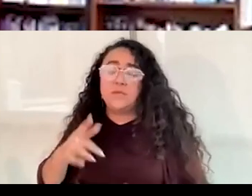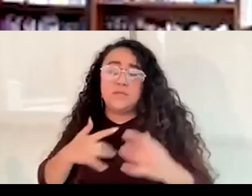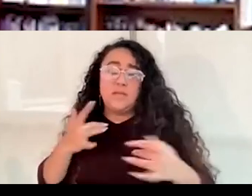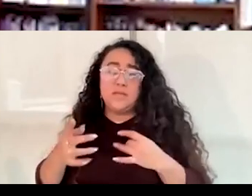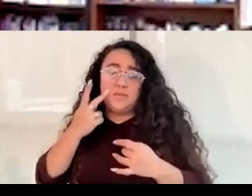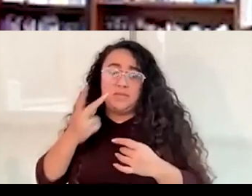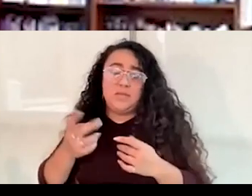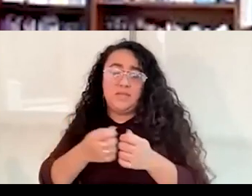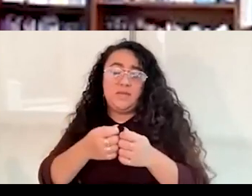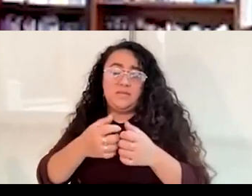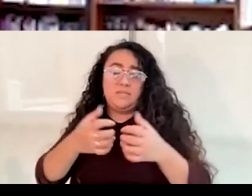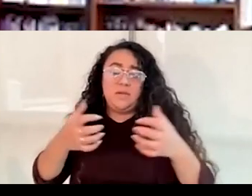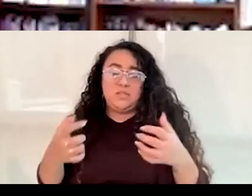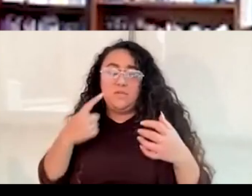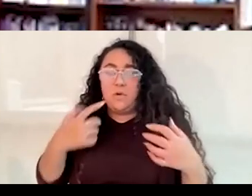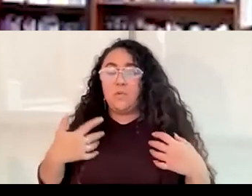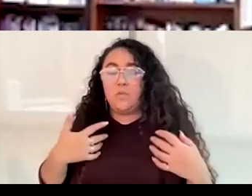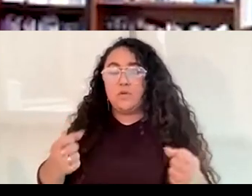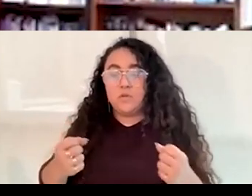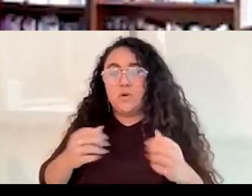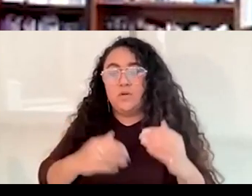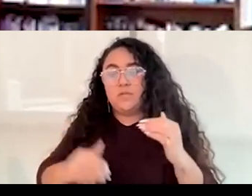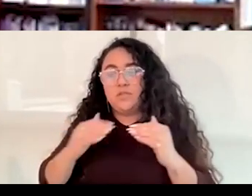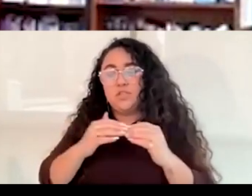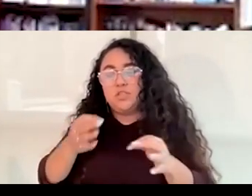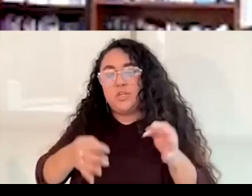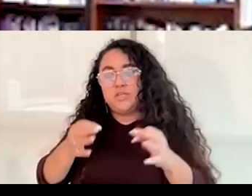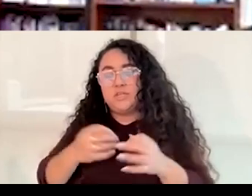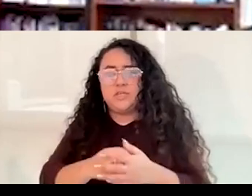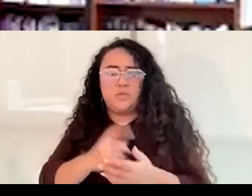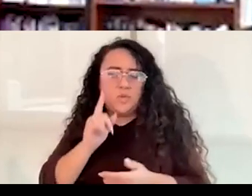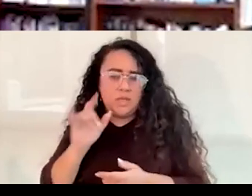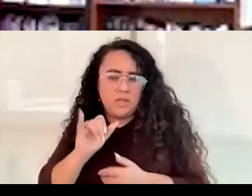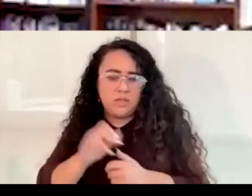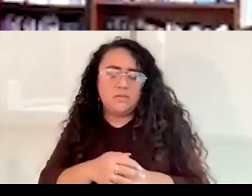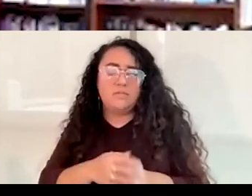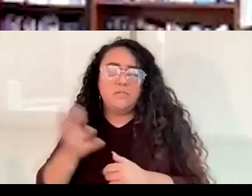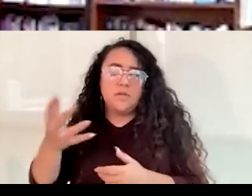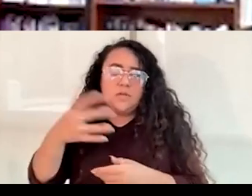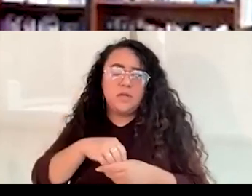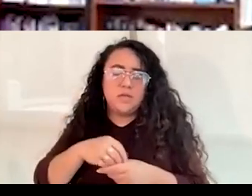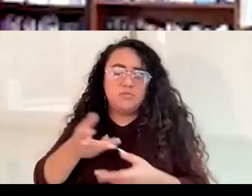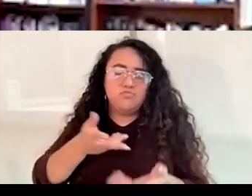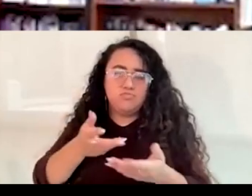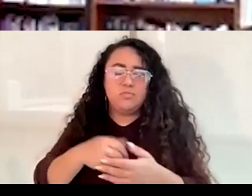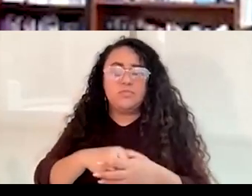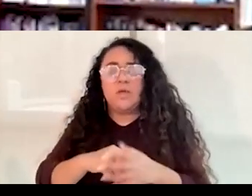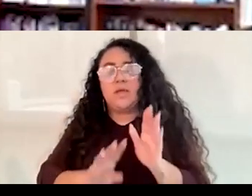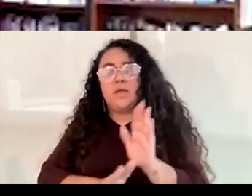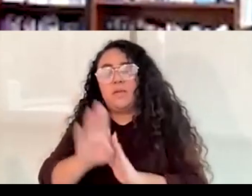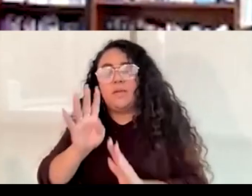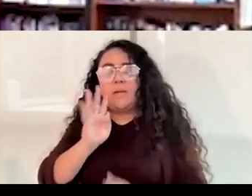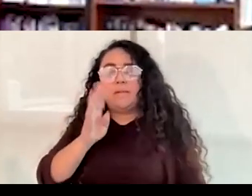seeing the expansion of restorative justice practices, you know, being engaged and then coming up with, you